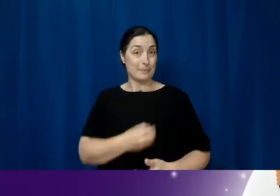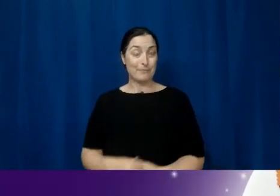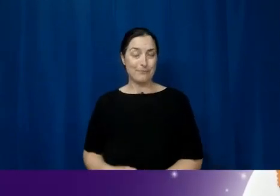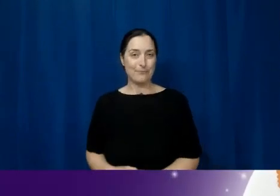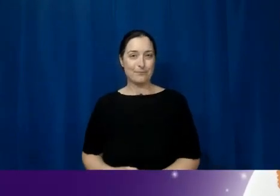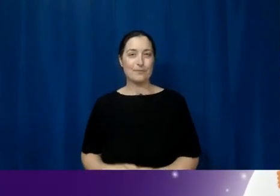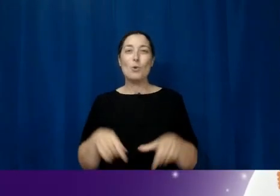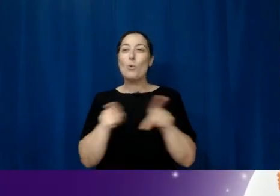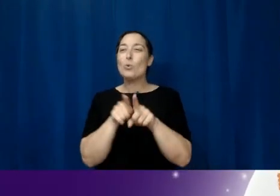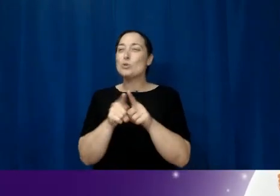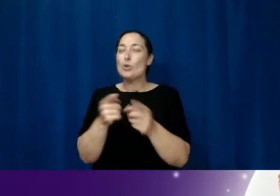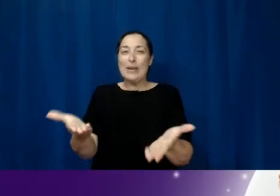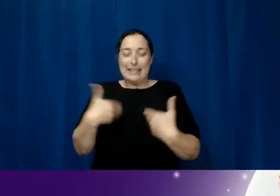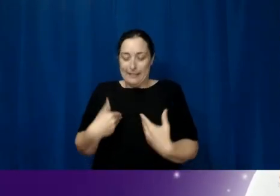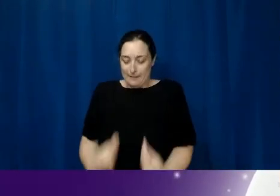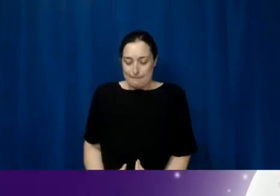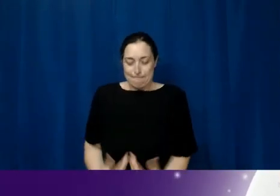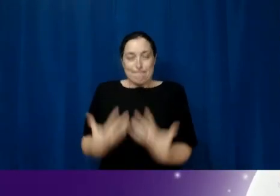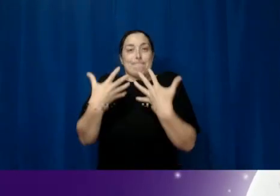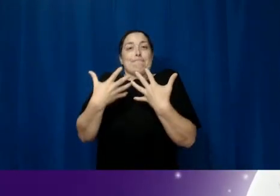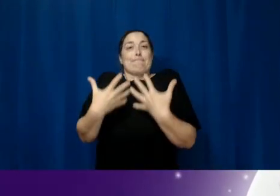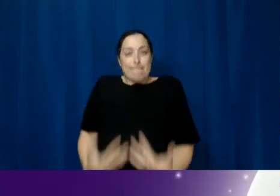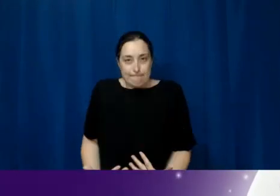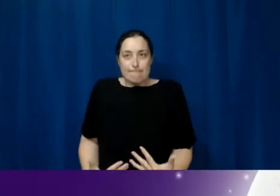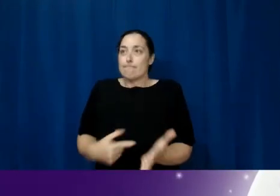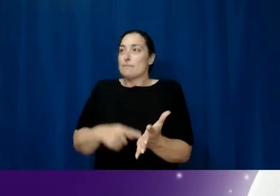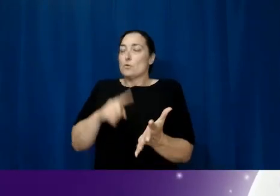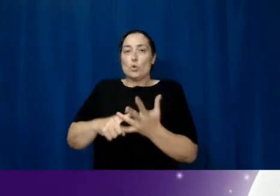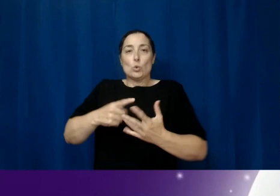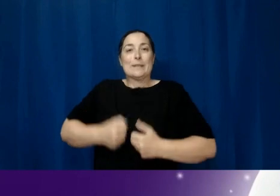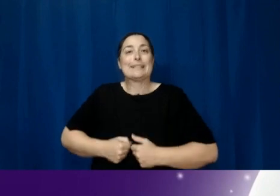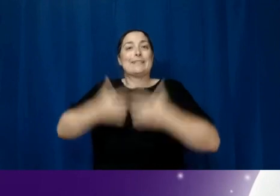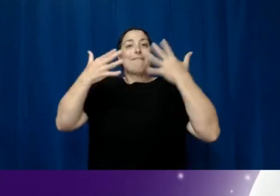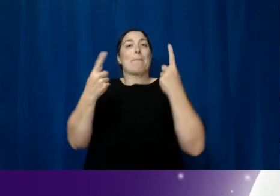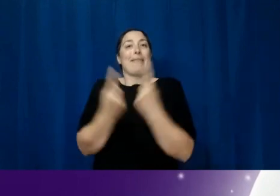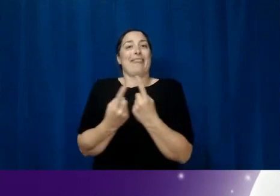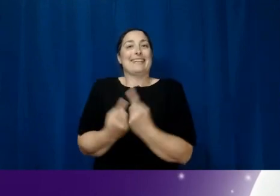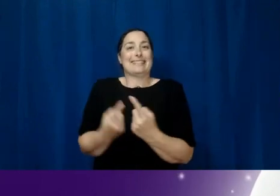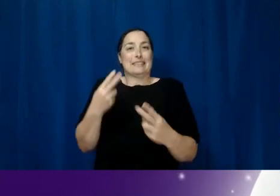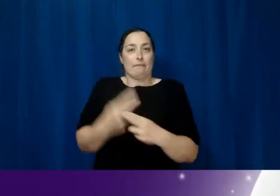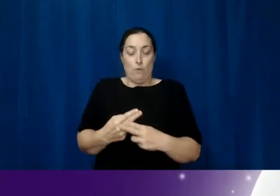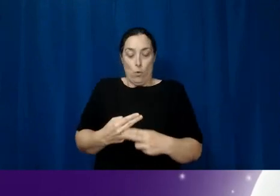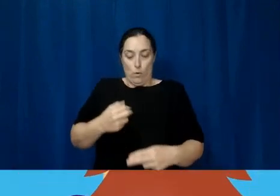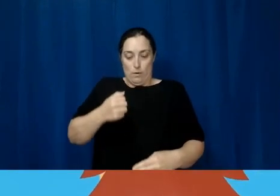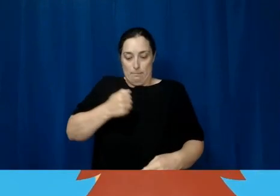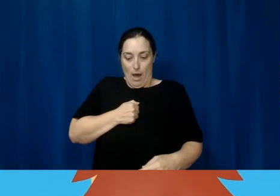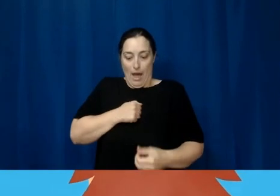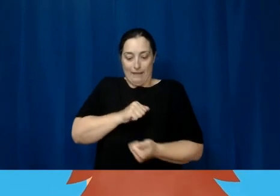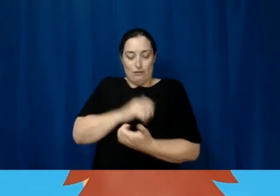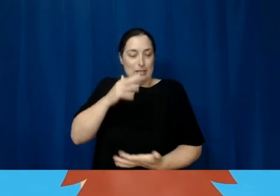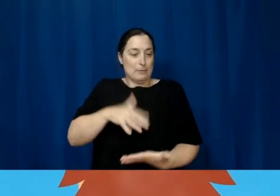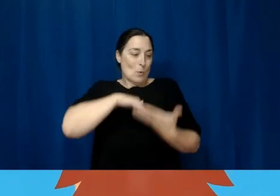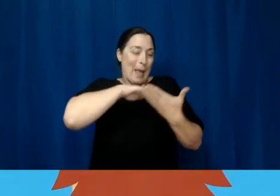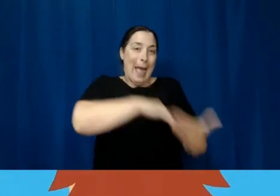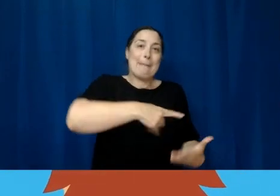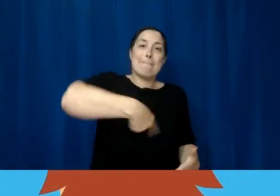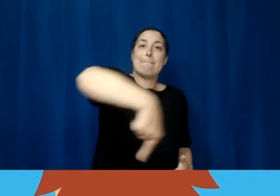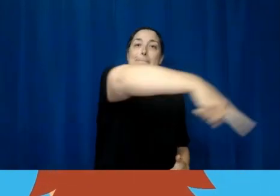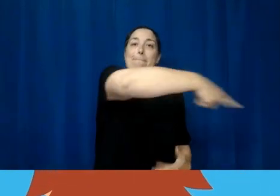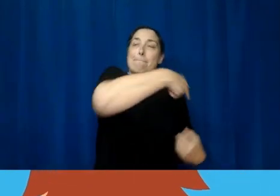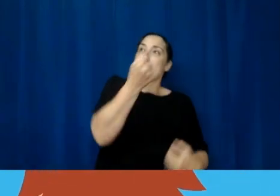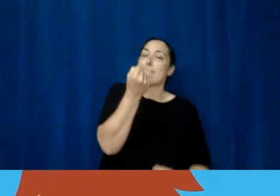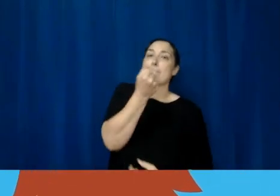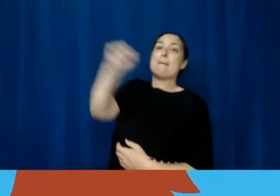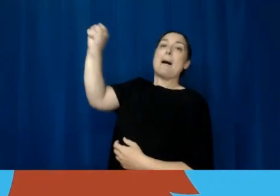also inspired people throughout history to make sacrifices in the name of individual freedoms. Against the greatest, cruelest powers